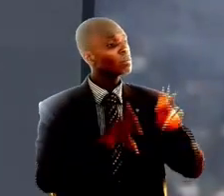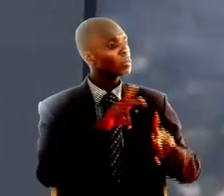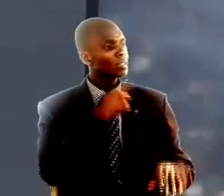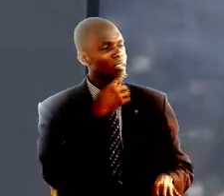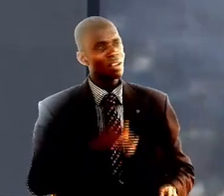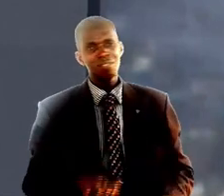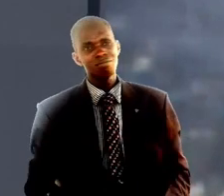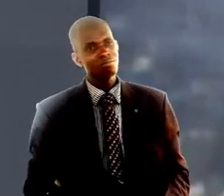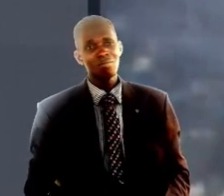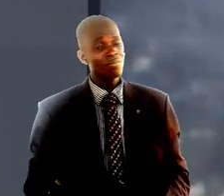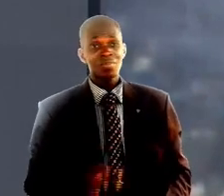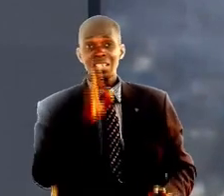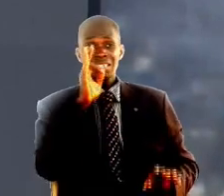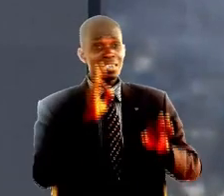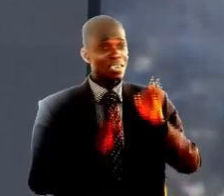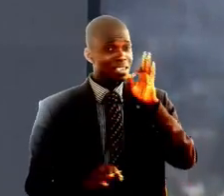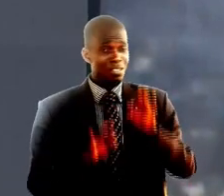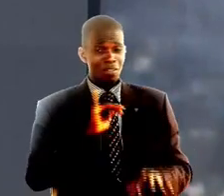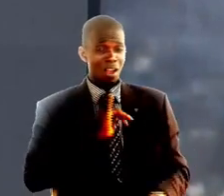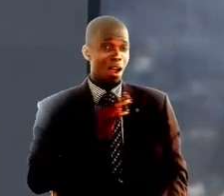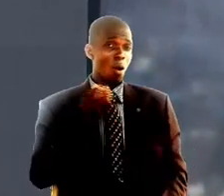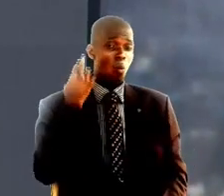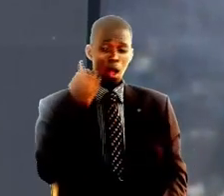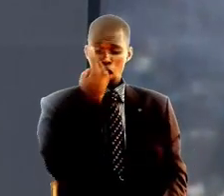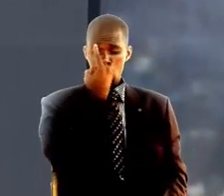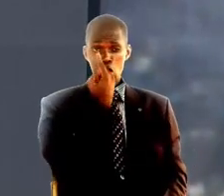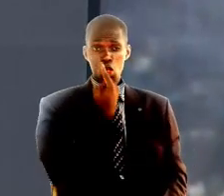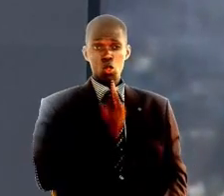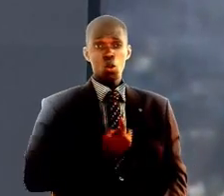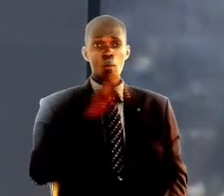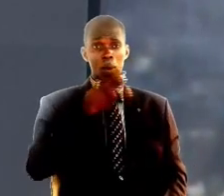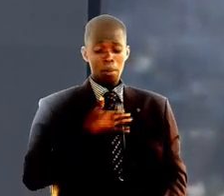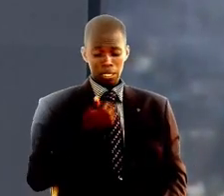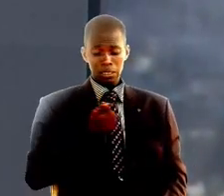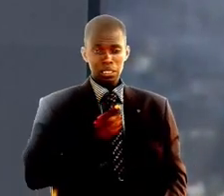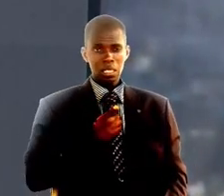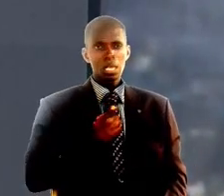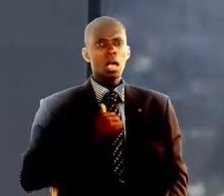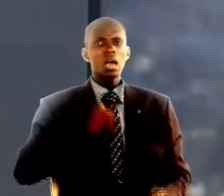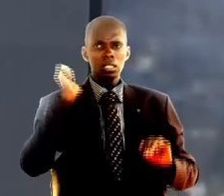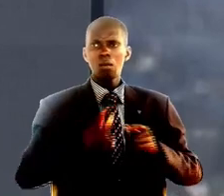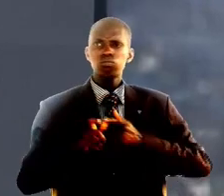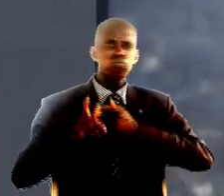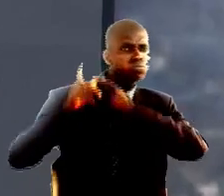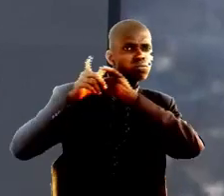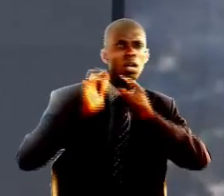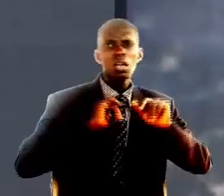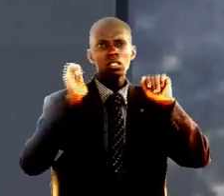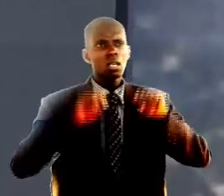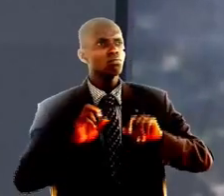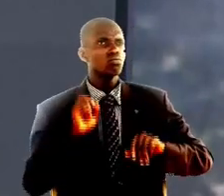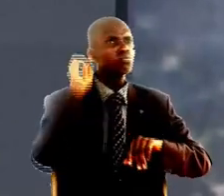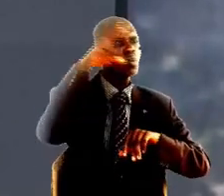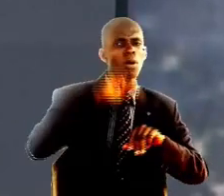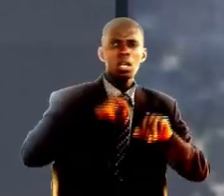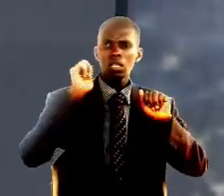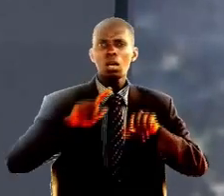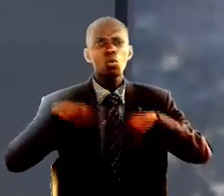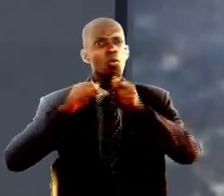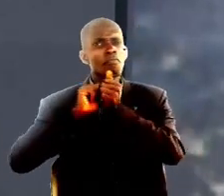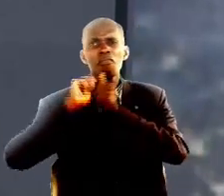I were alone by myself, I will climb every mountain. I will jump every hurdle. I